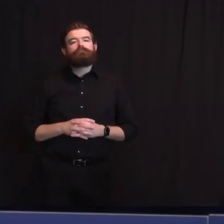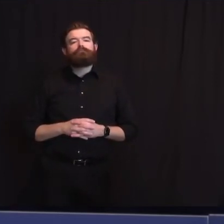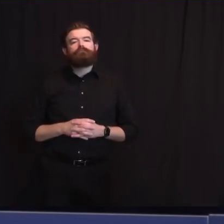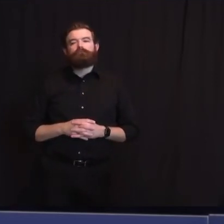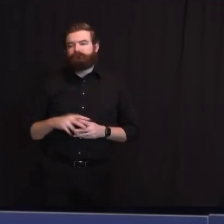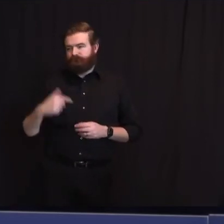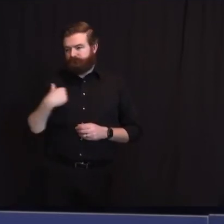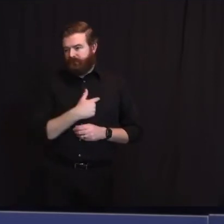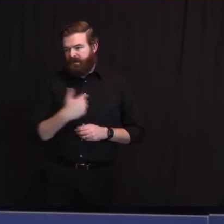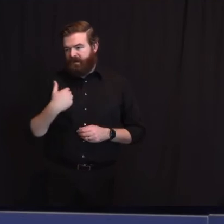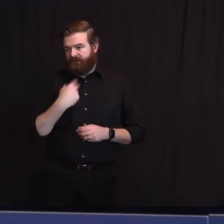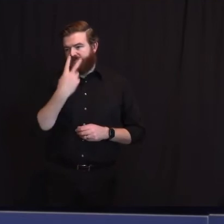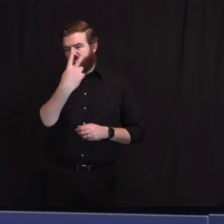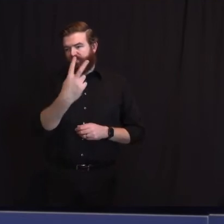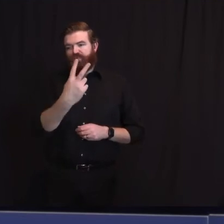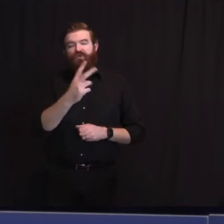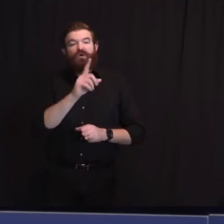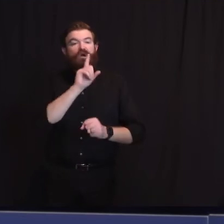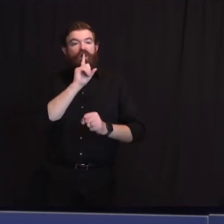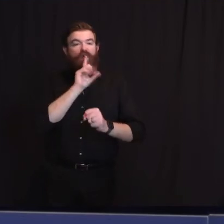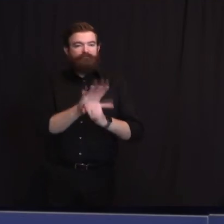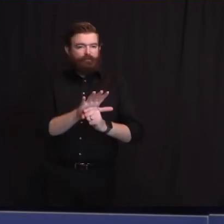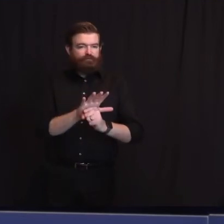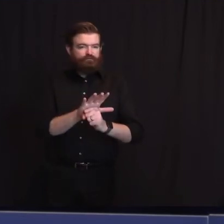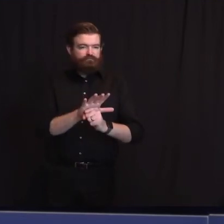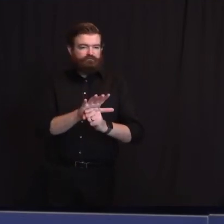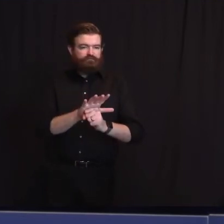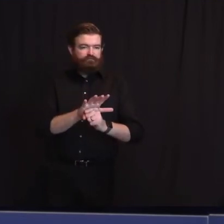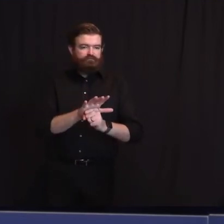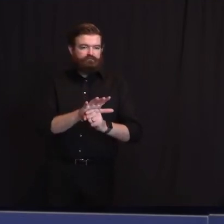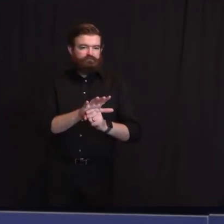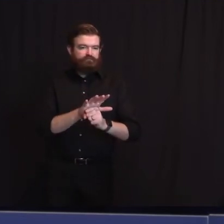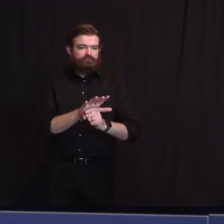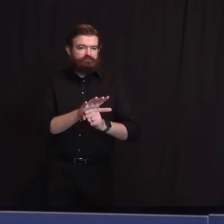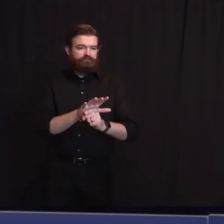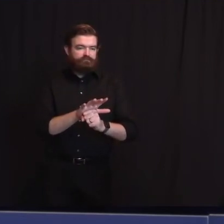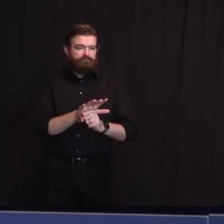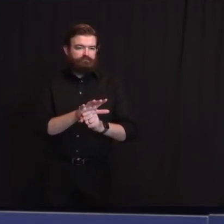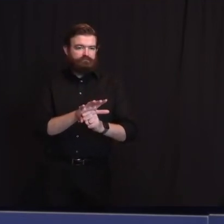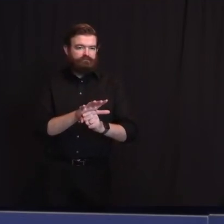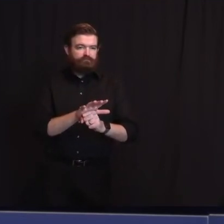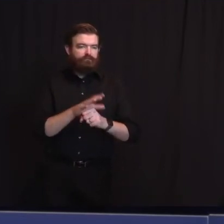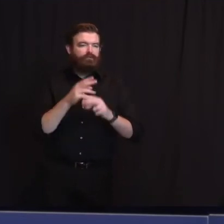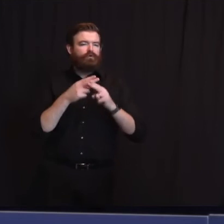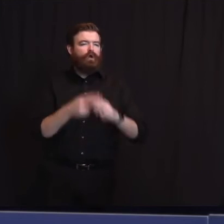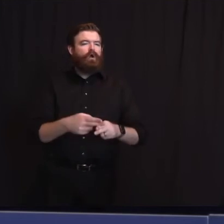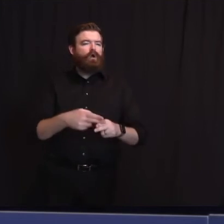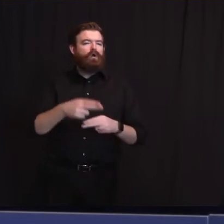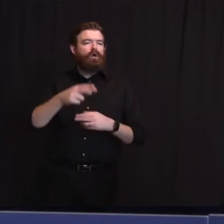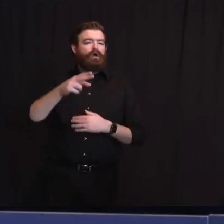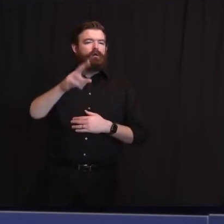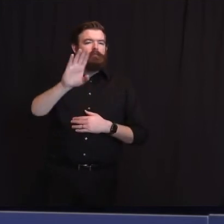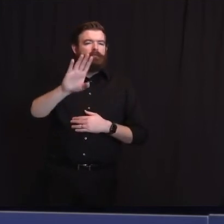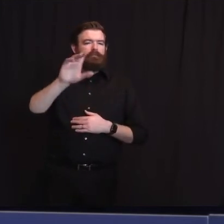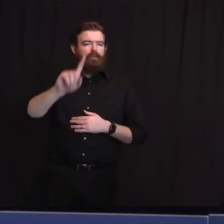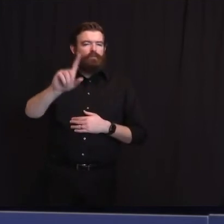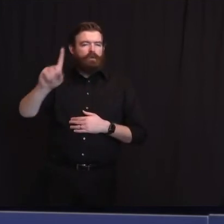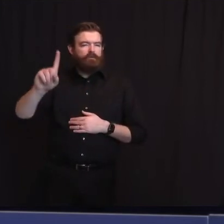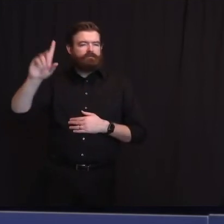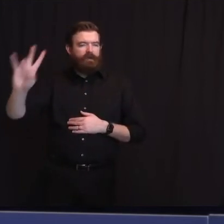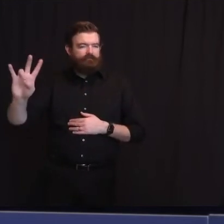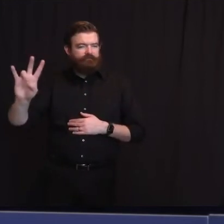COVID-19 variant cases involving the B.1.1.7, or the UK variant, have